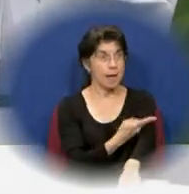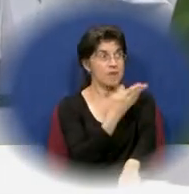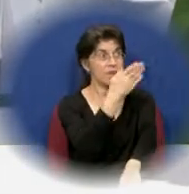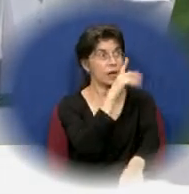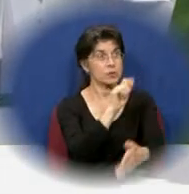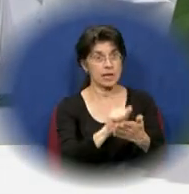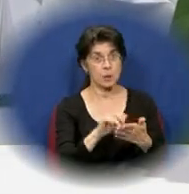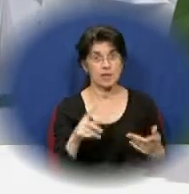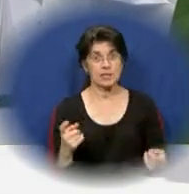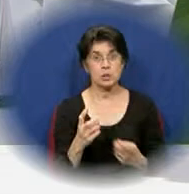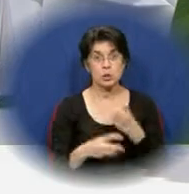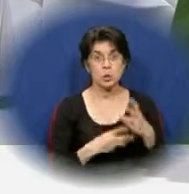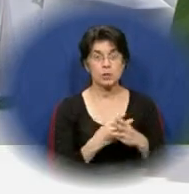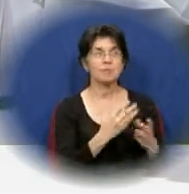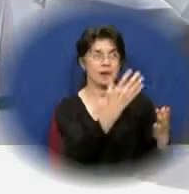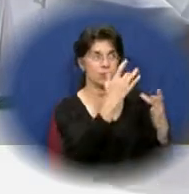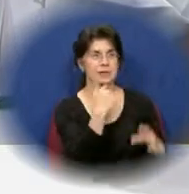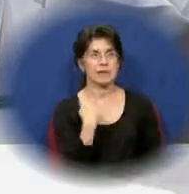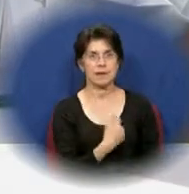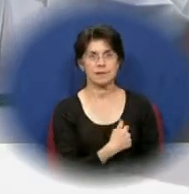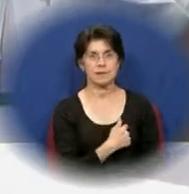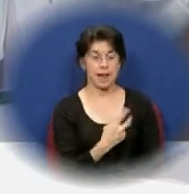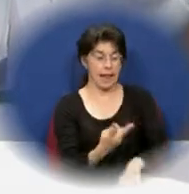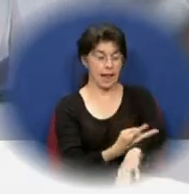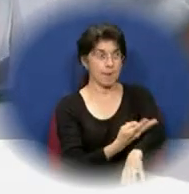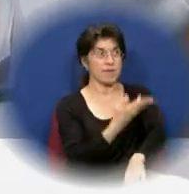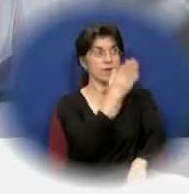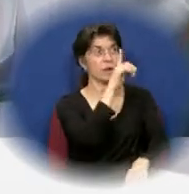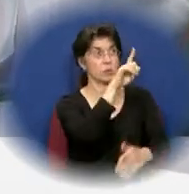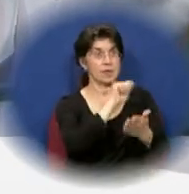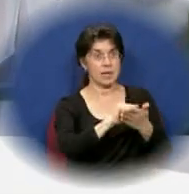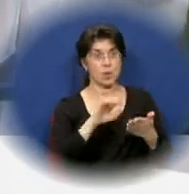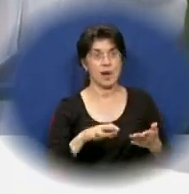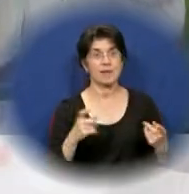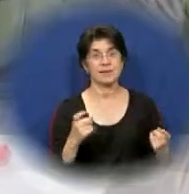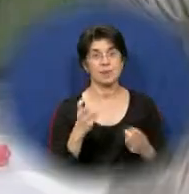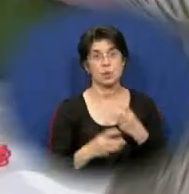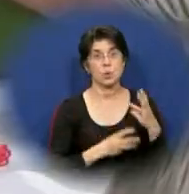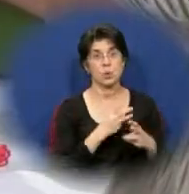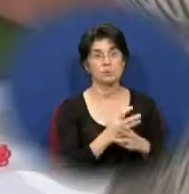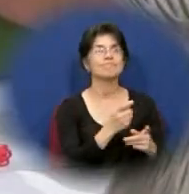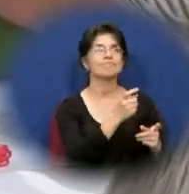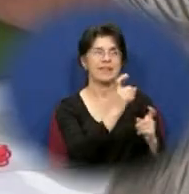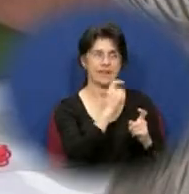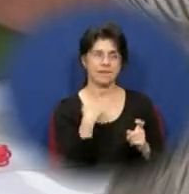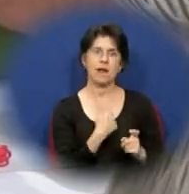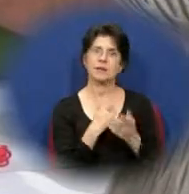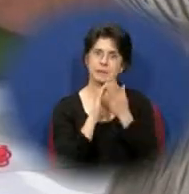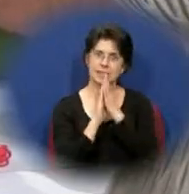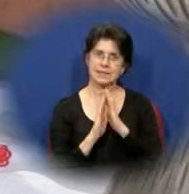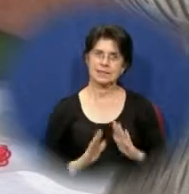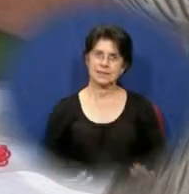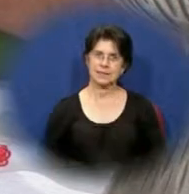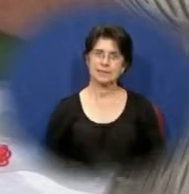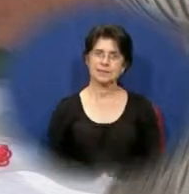world. Have mercy on us. Lamb of God, you take away the sins of the world. Grant us peace.